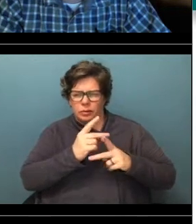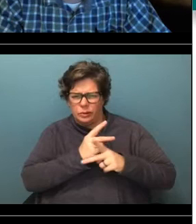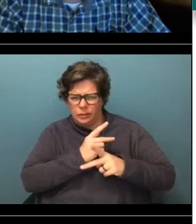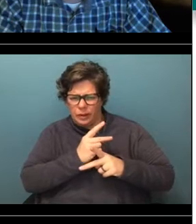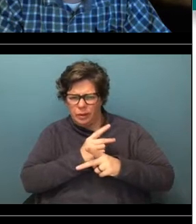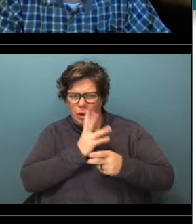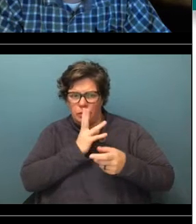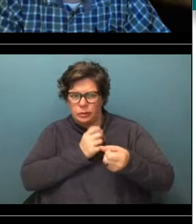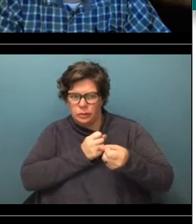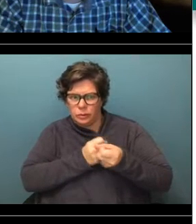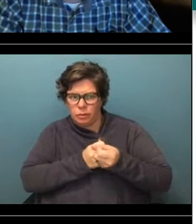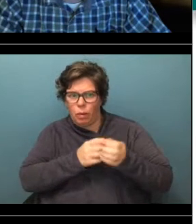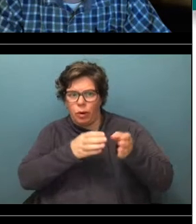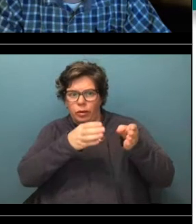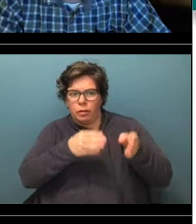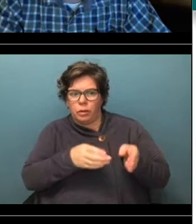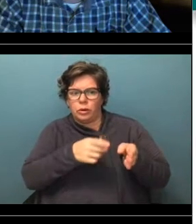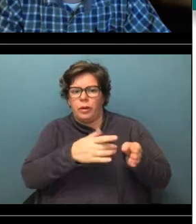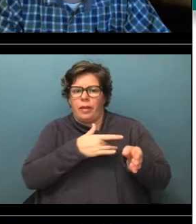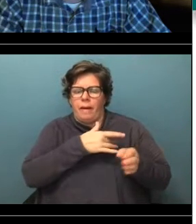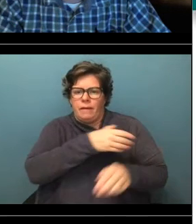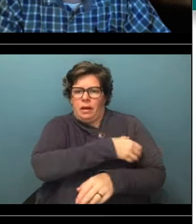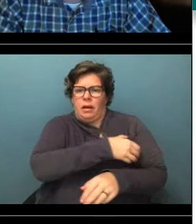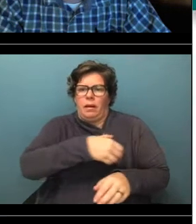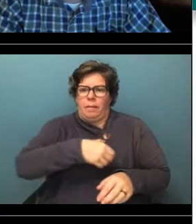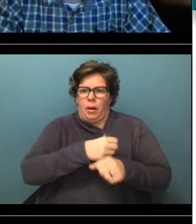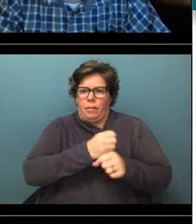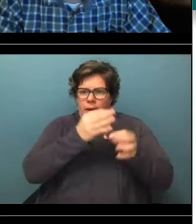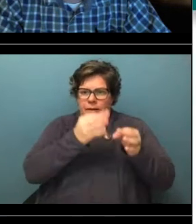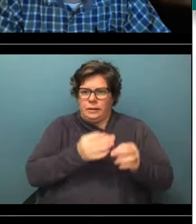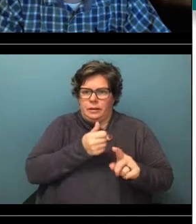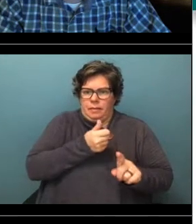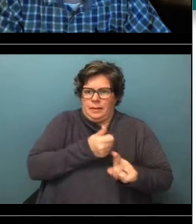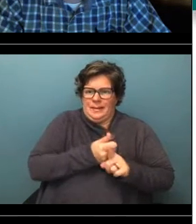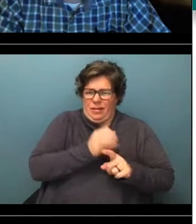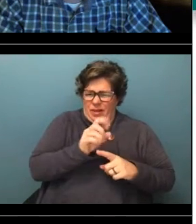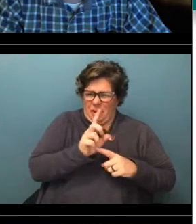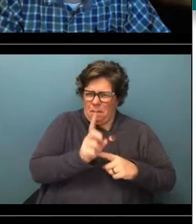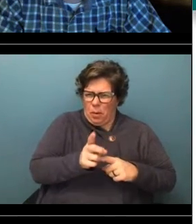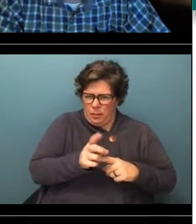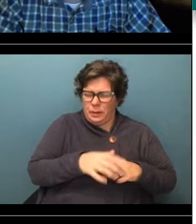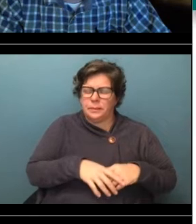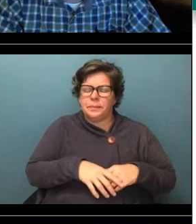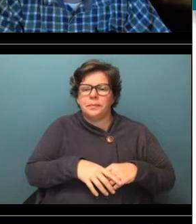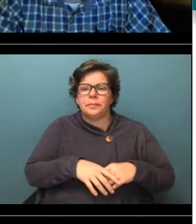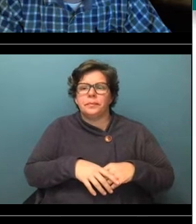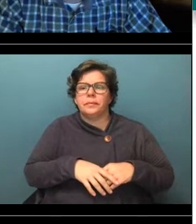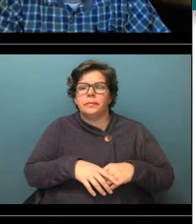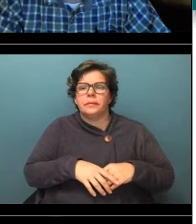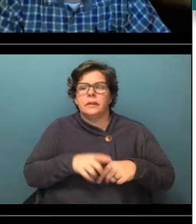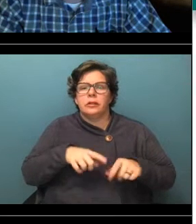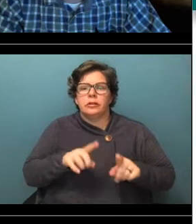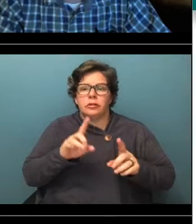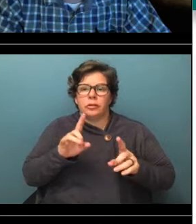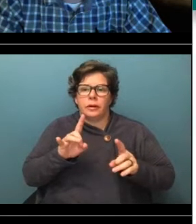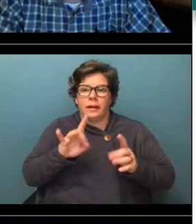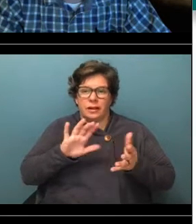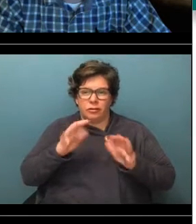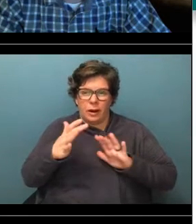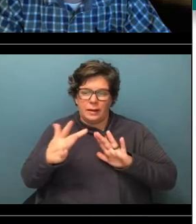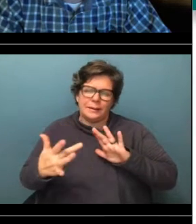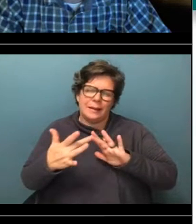that person so they can feel empowered to make decisions that are best for them. Throughout the crisis contact, the